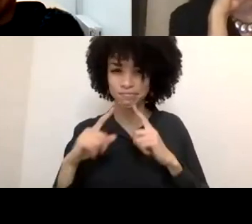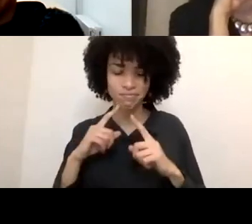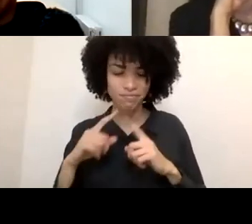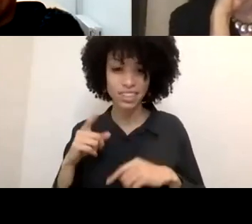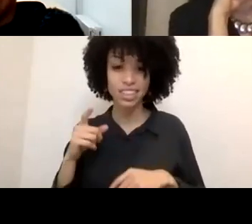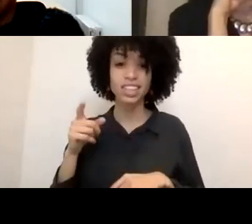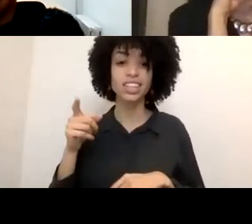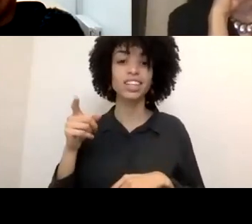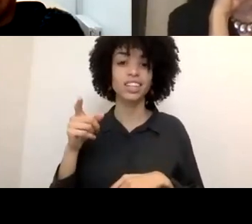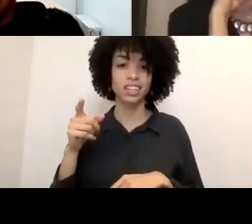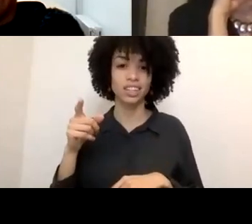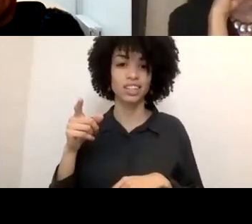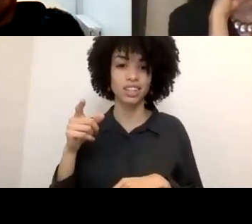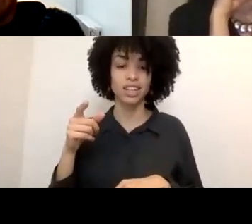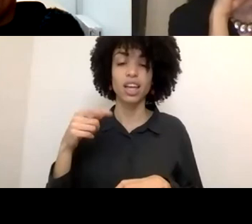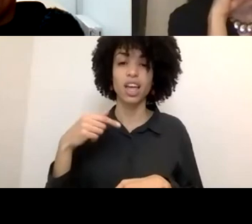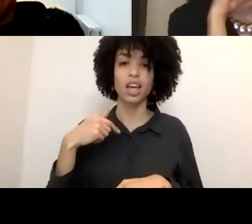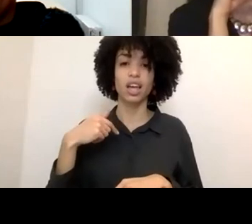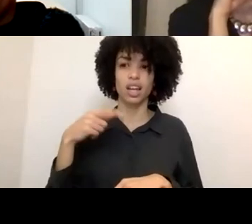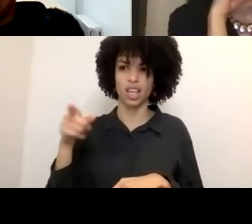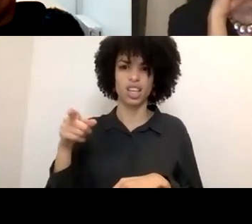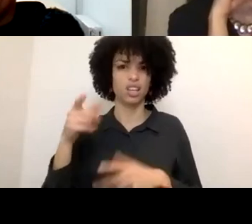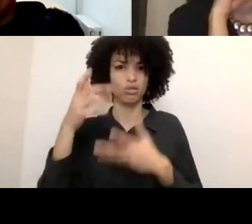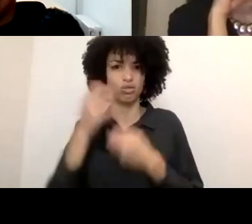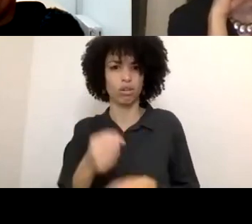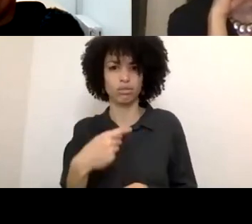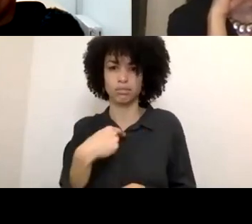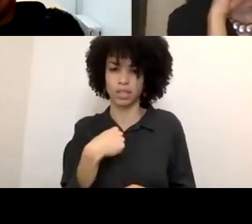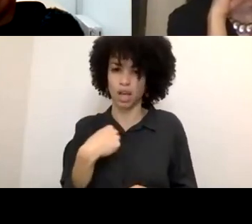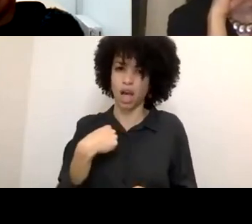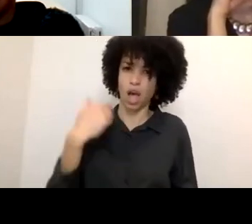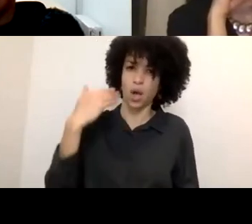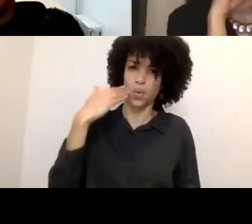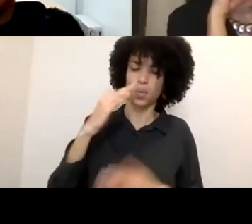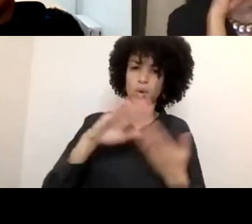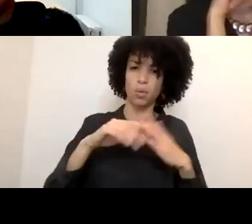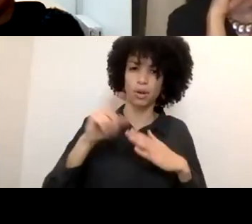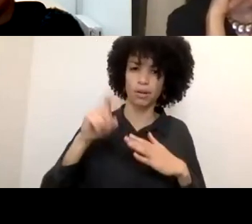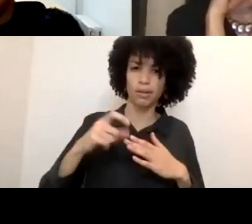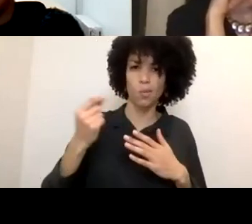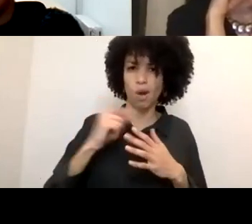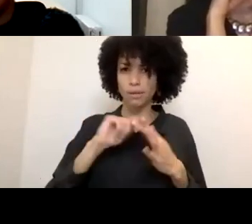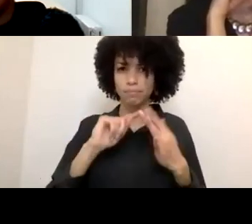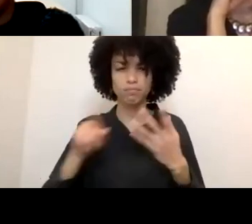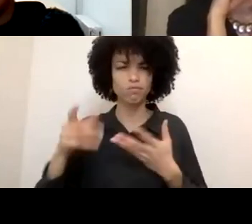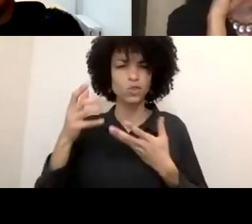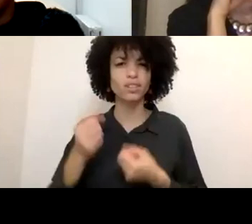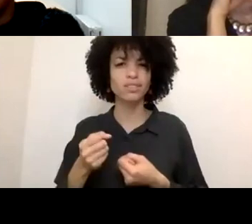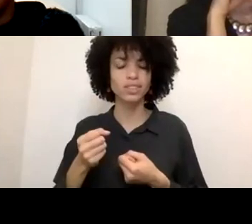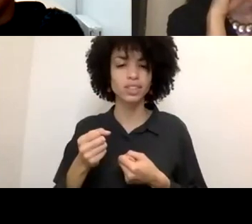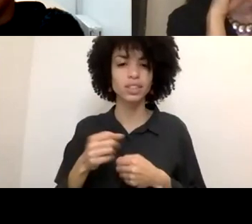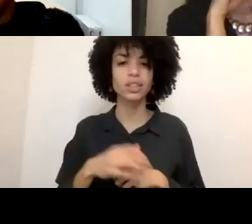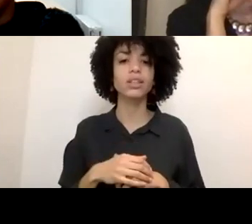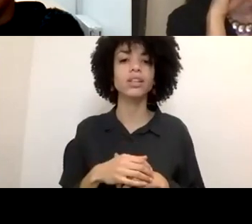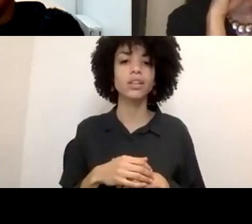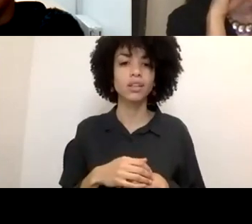I knew what the community needs are, but from the conversation that you heard, I have to say that